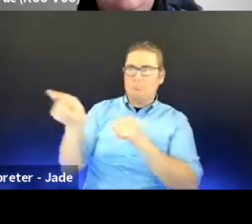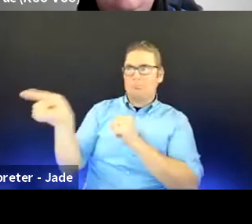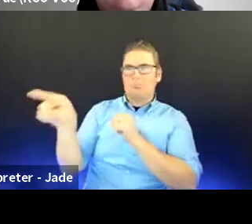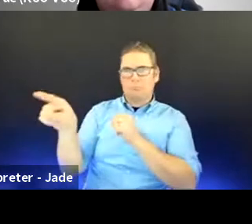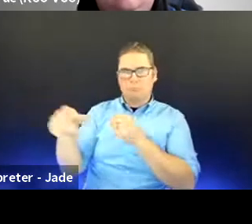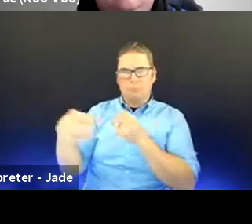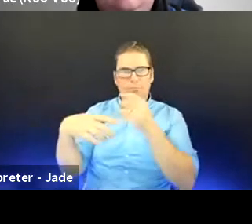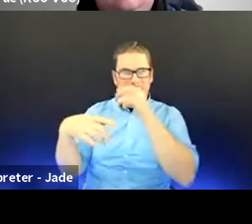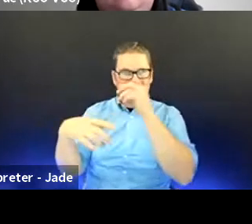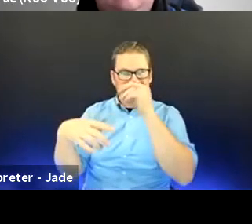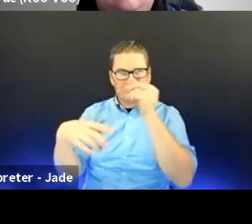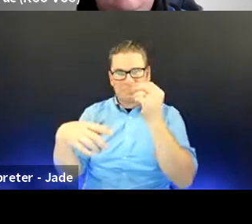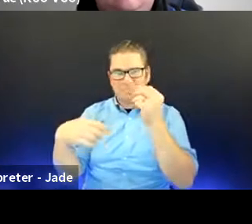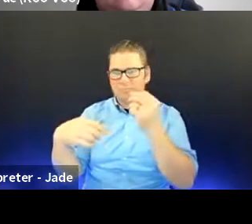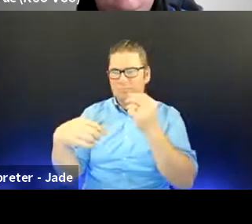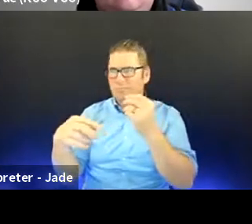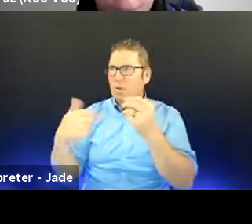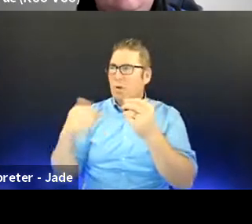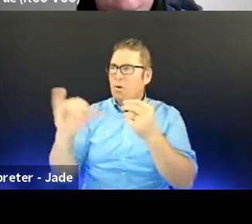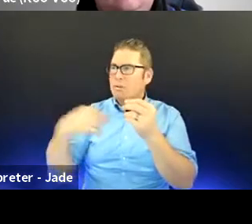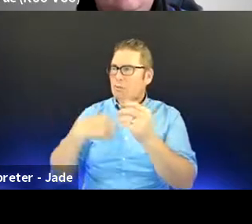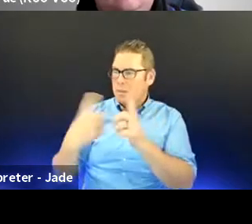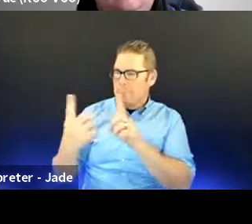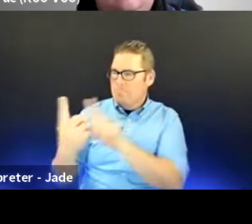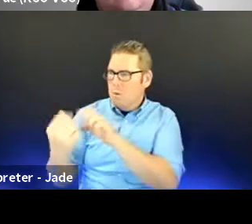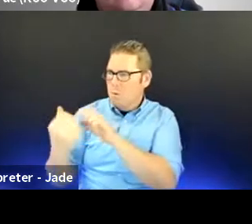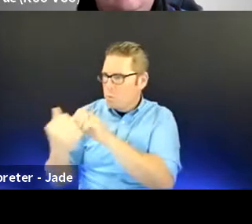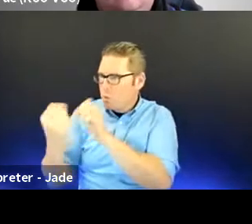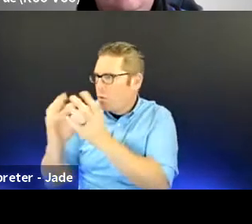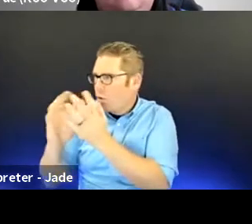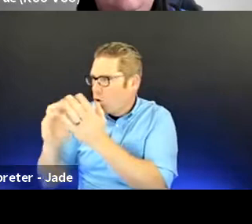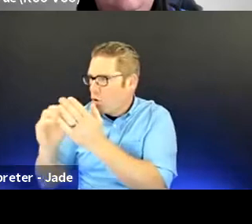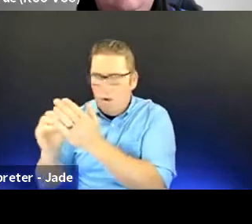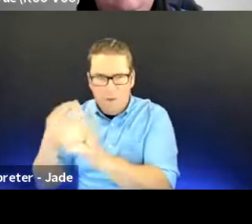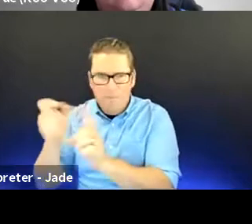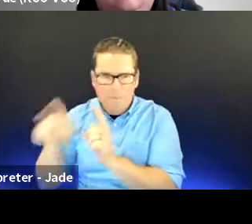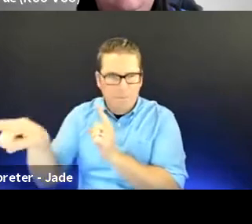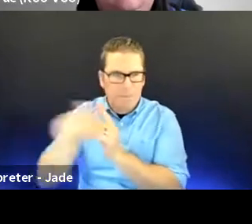things to learn from. So those are some of the reasons I think maybe that fueled me, but